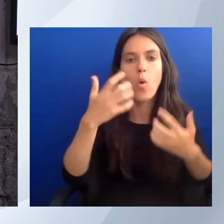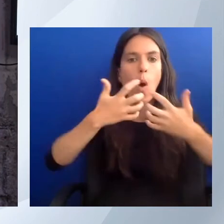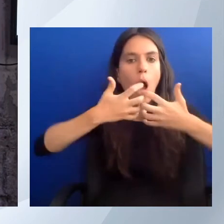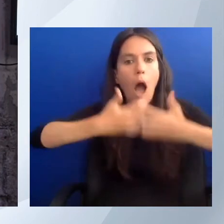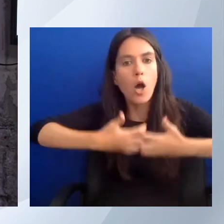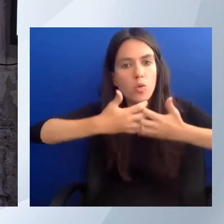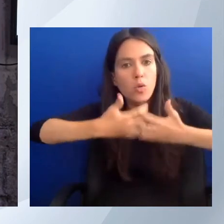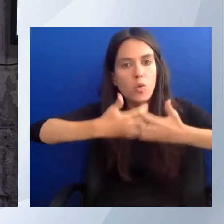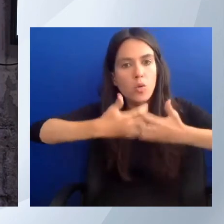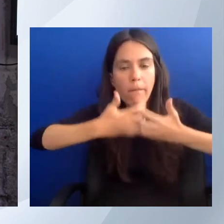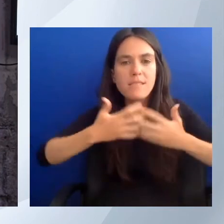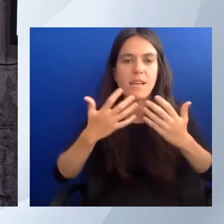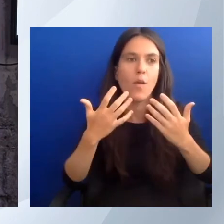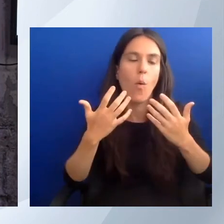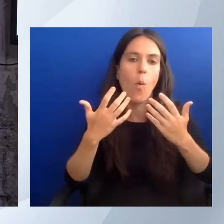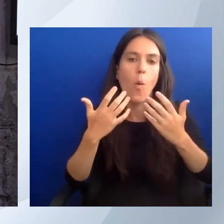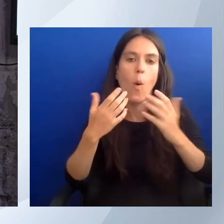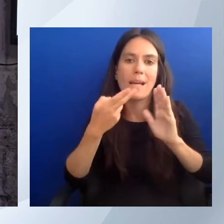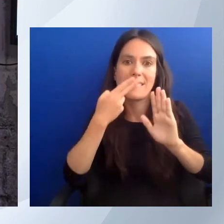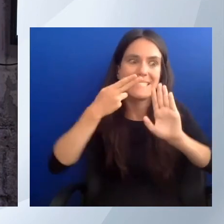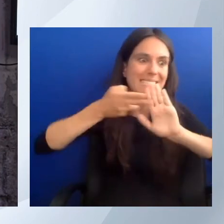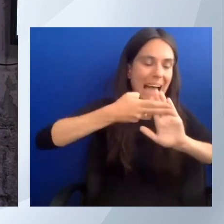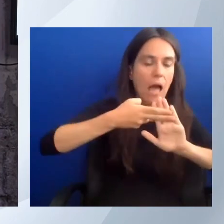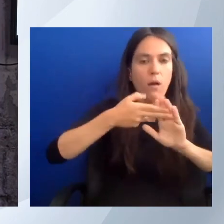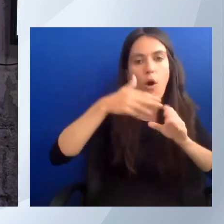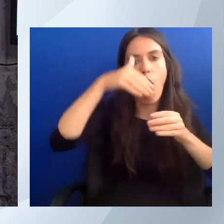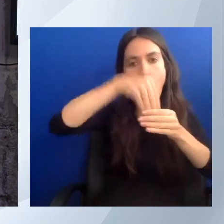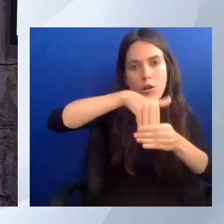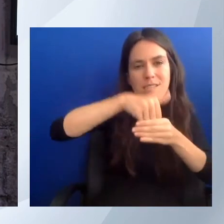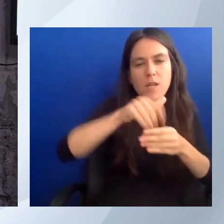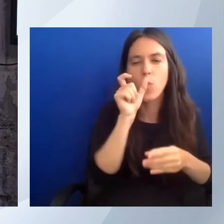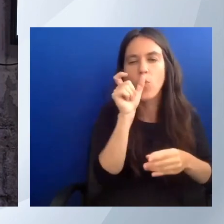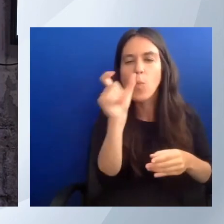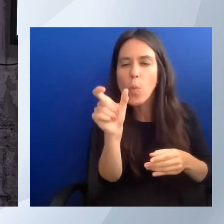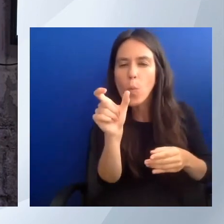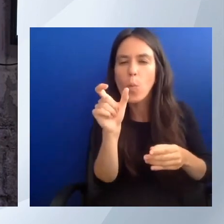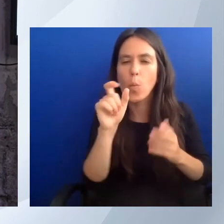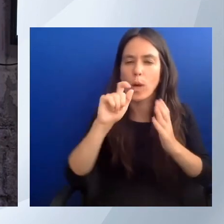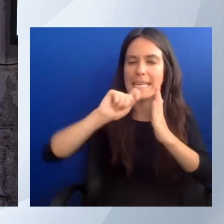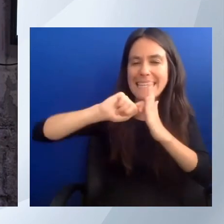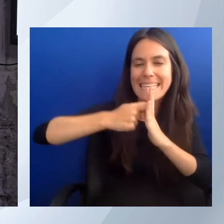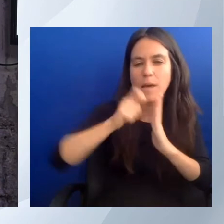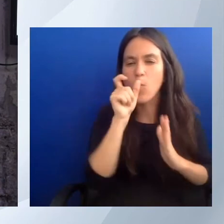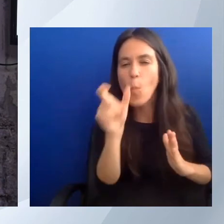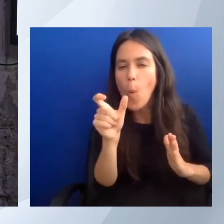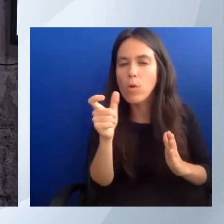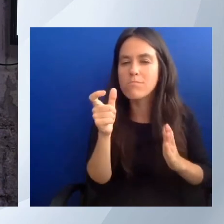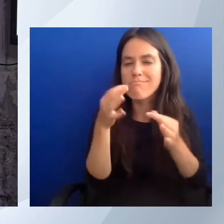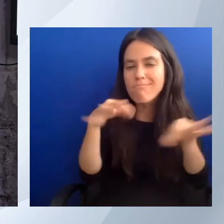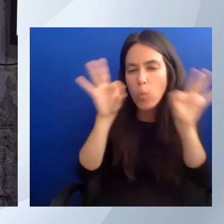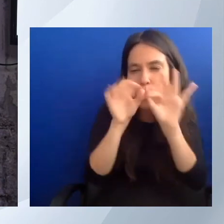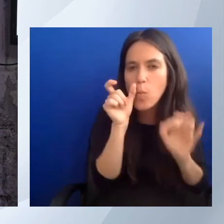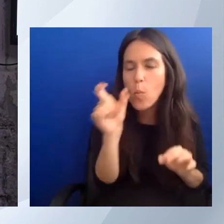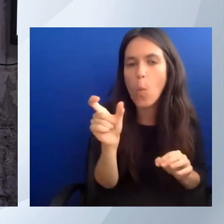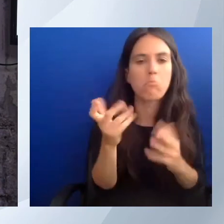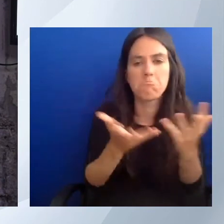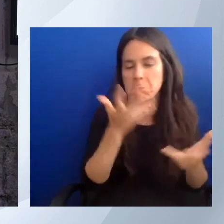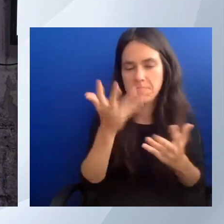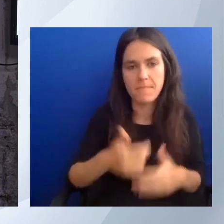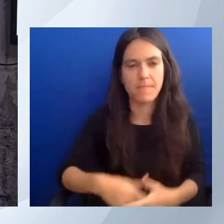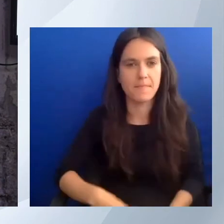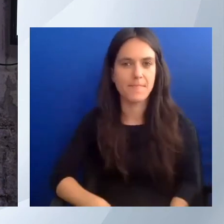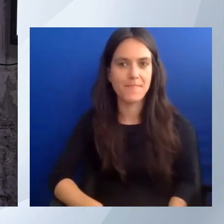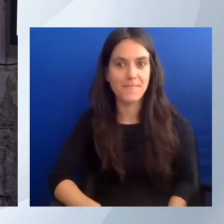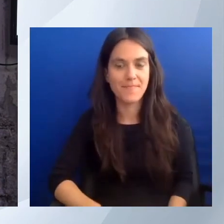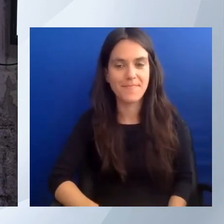your content with keywords, or, well, all the cool stuff you can do with that. I don't know about the people at home or